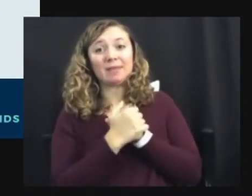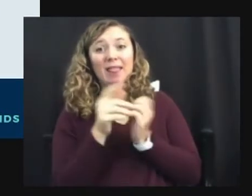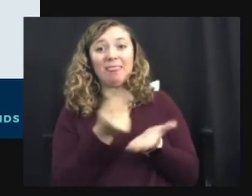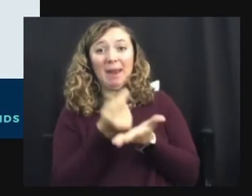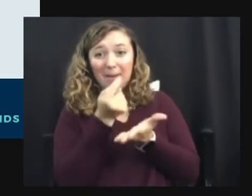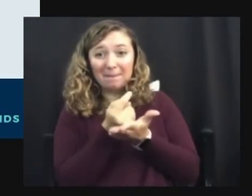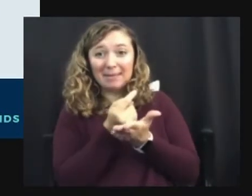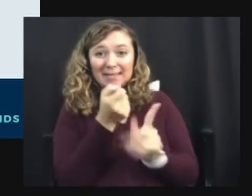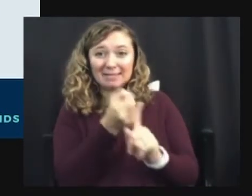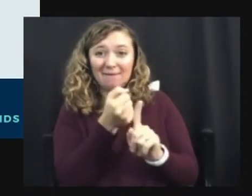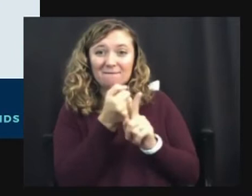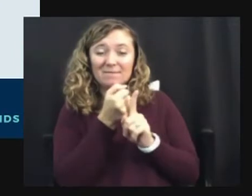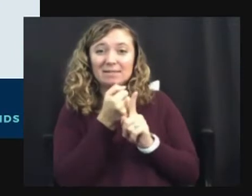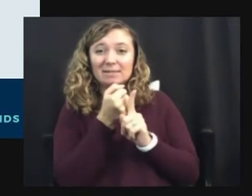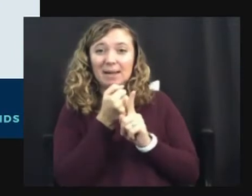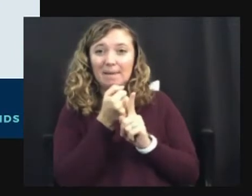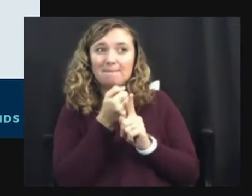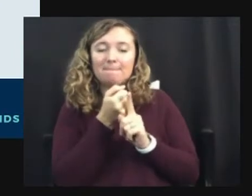product.